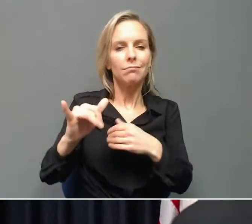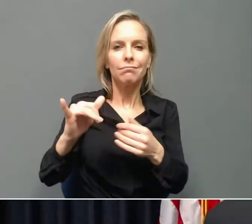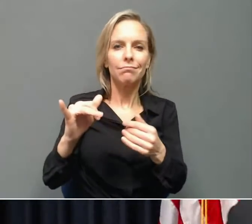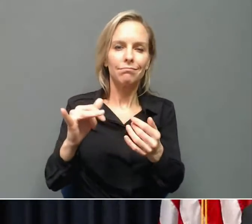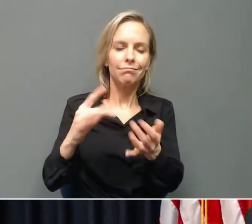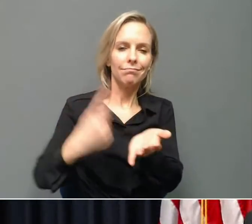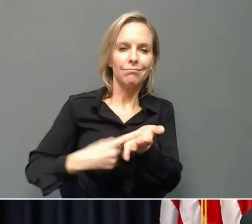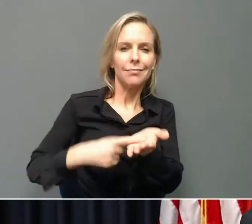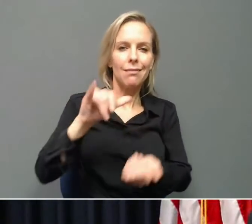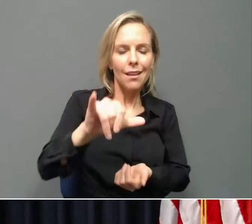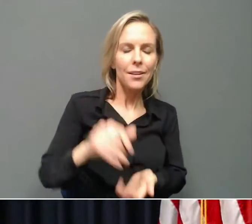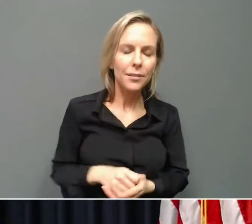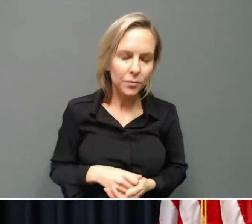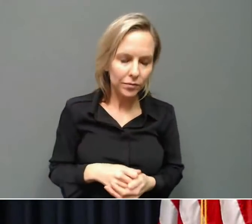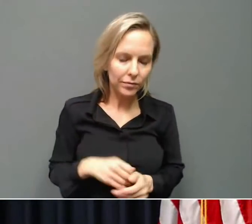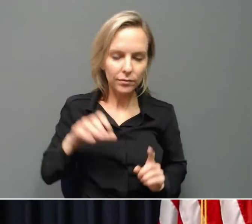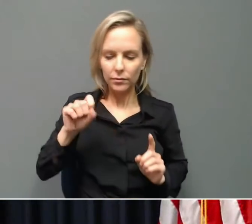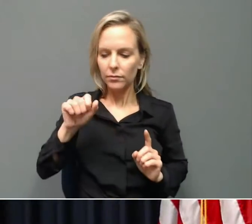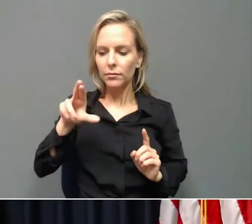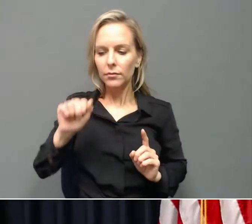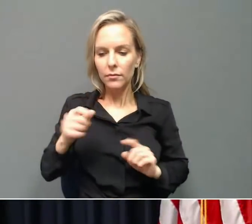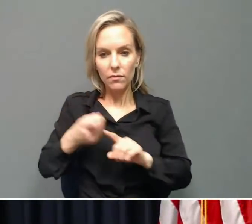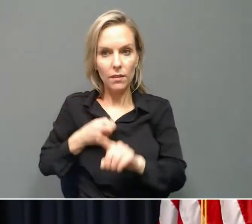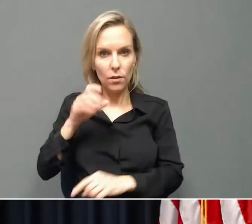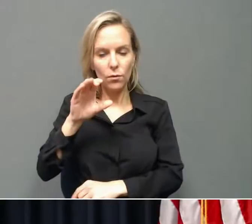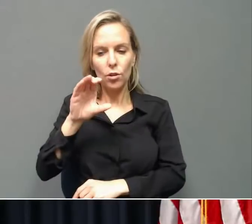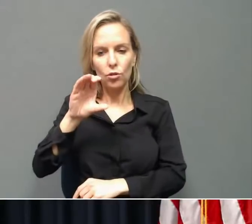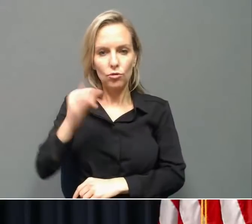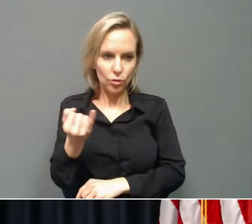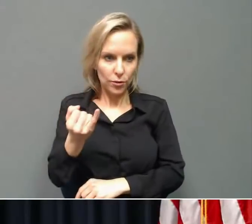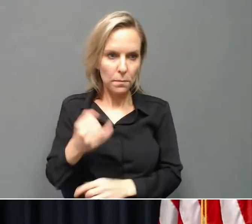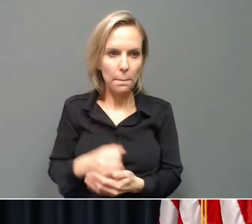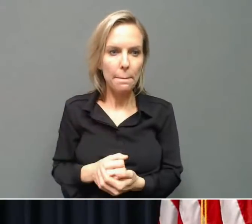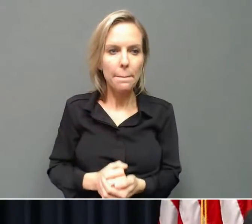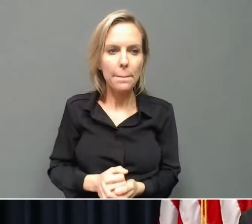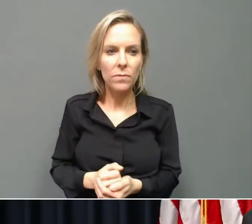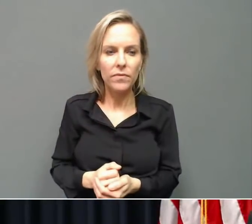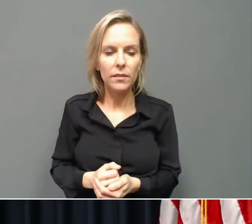All right, Sarah Ladd from the Courier-Journal.